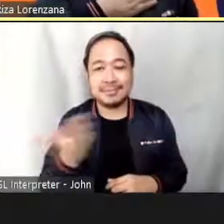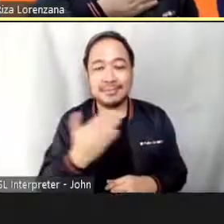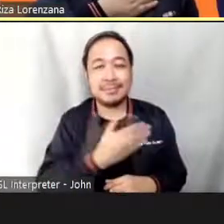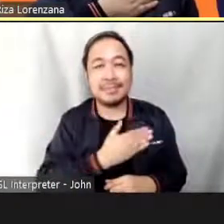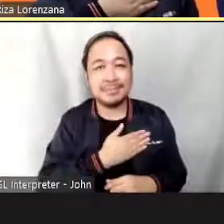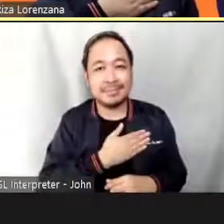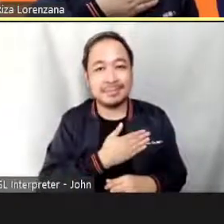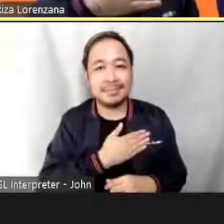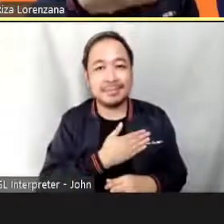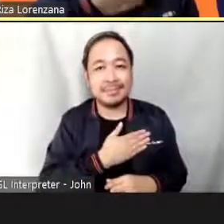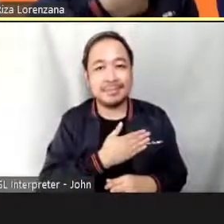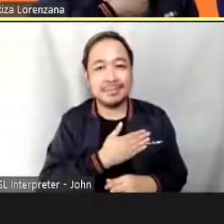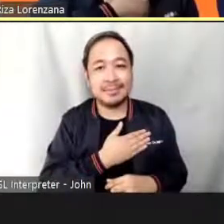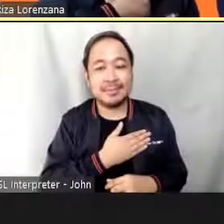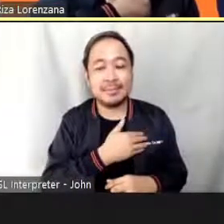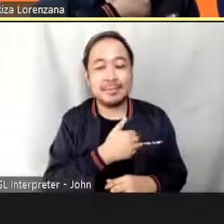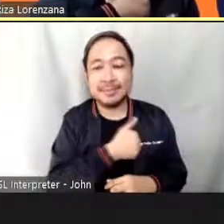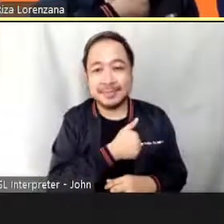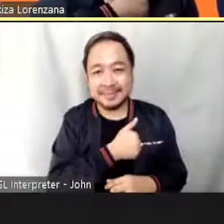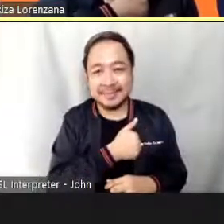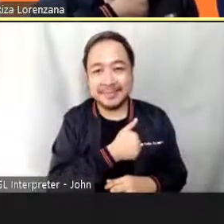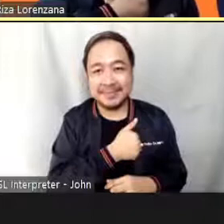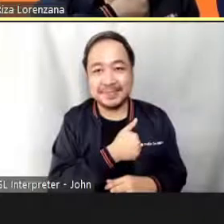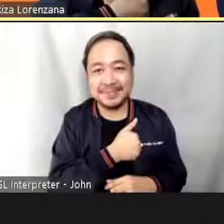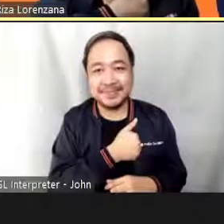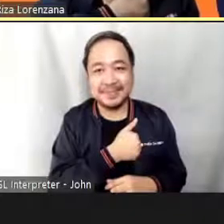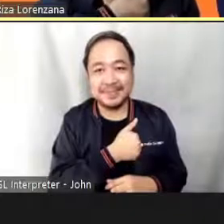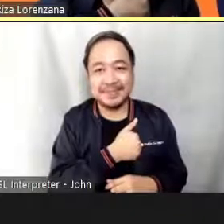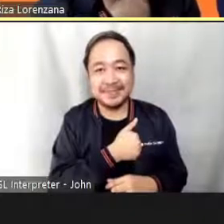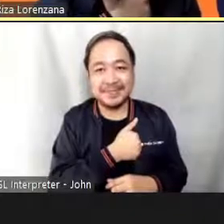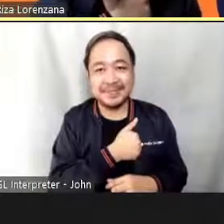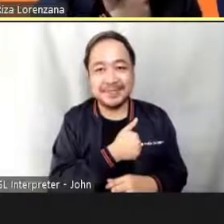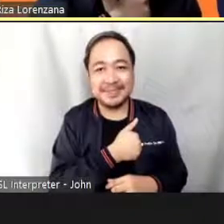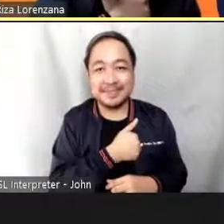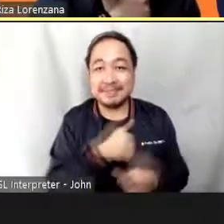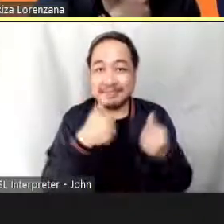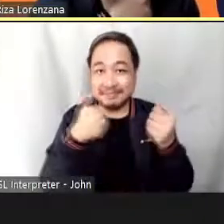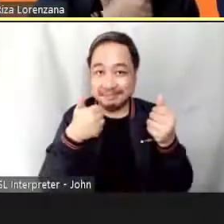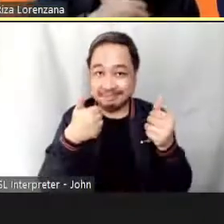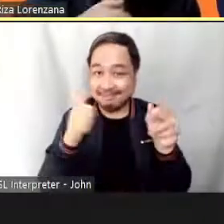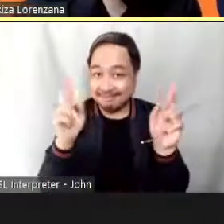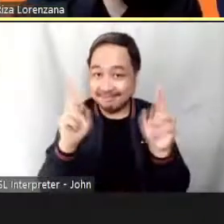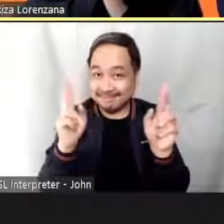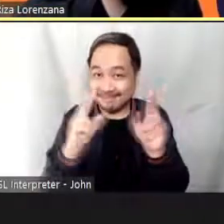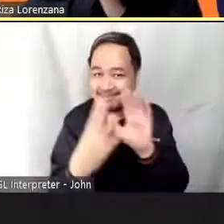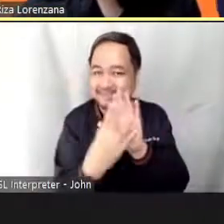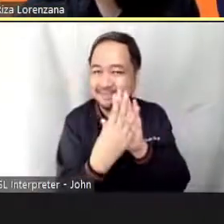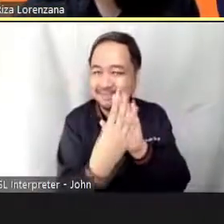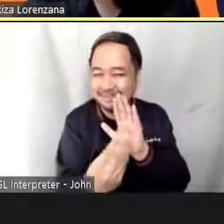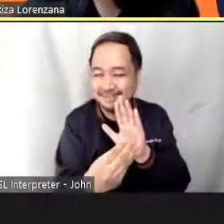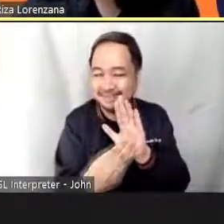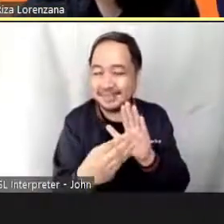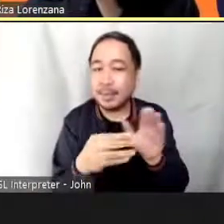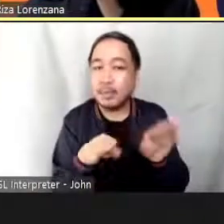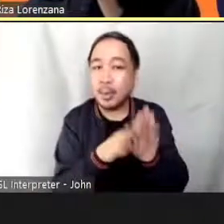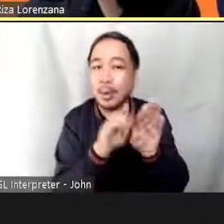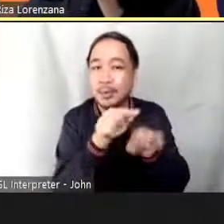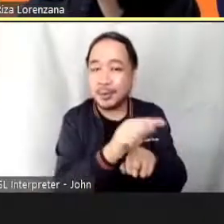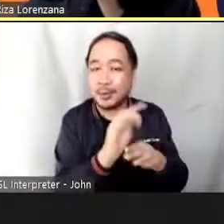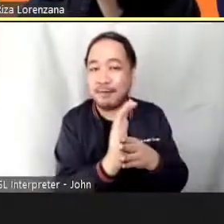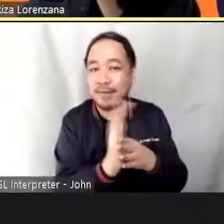para, sa bata. So game, let's do it together and let's watch the videos.